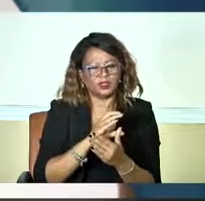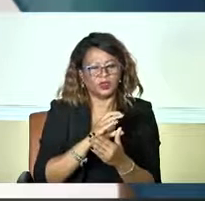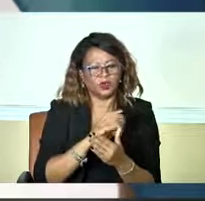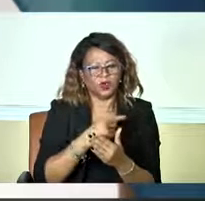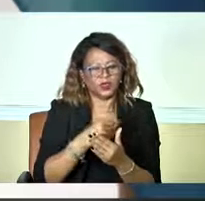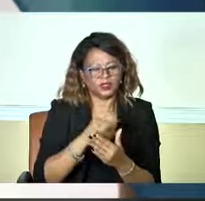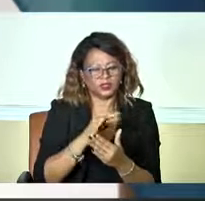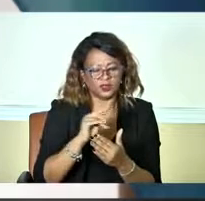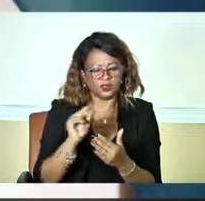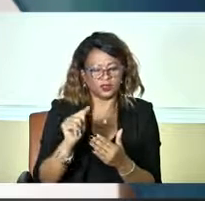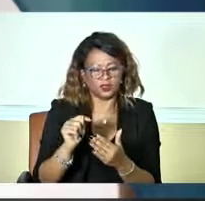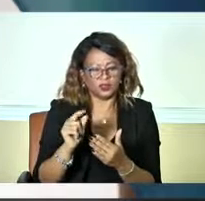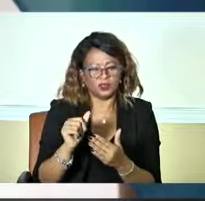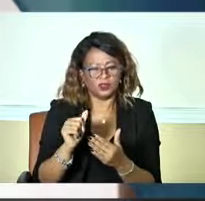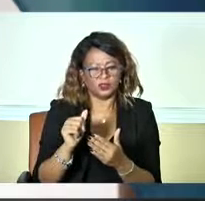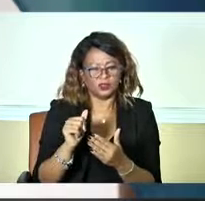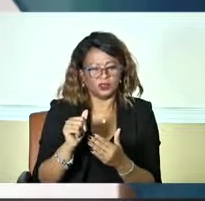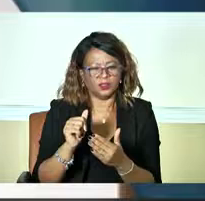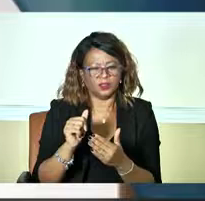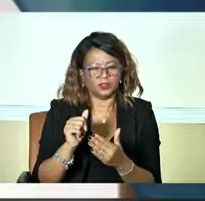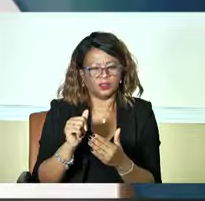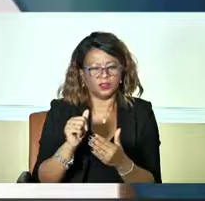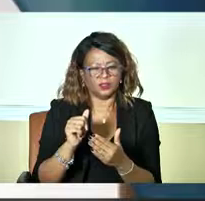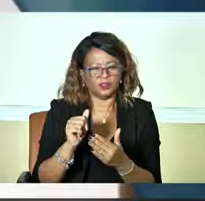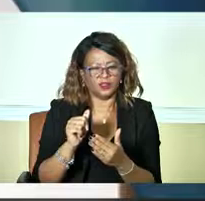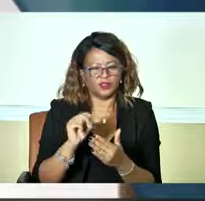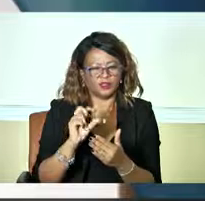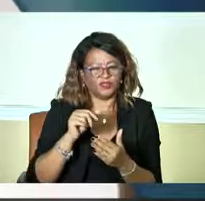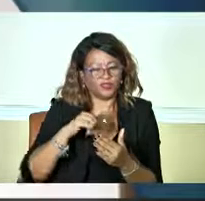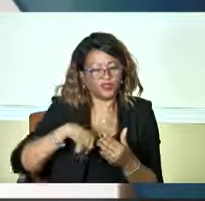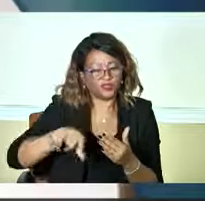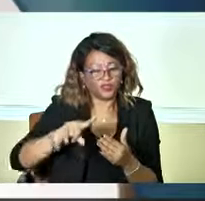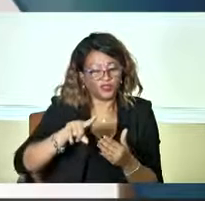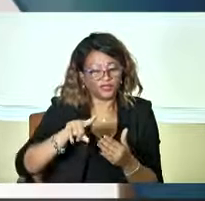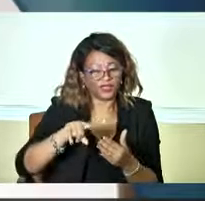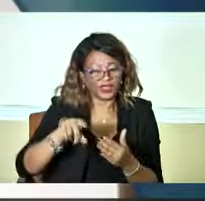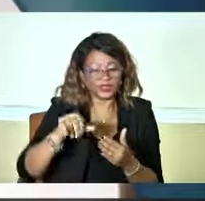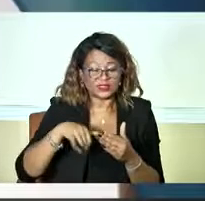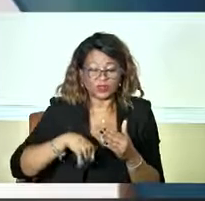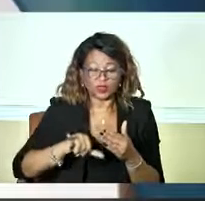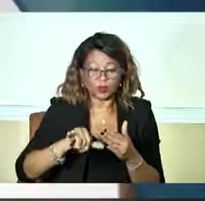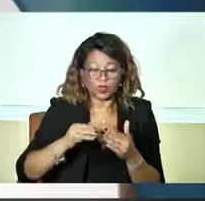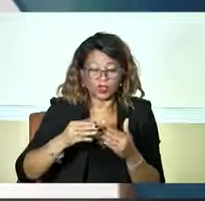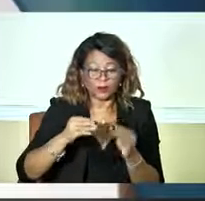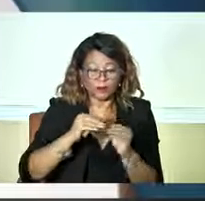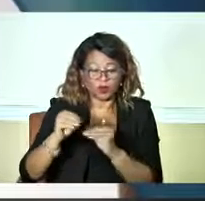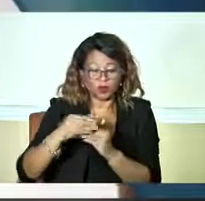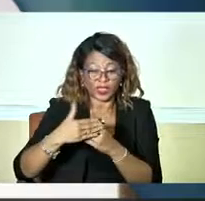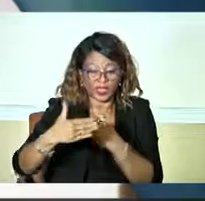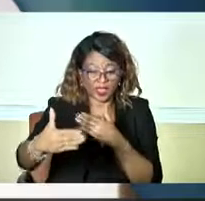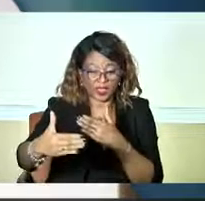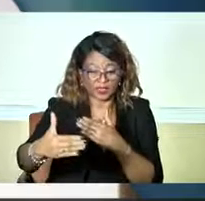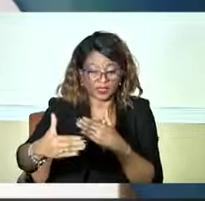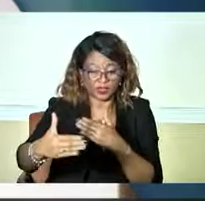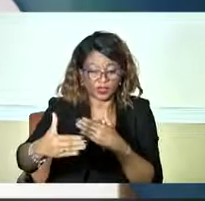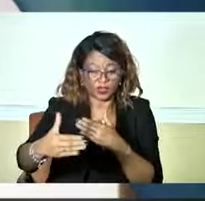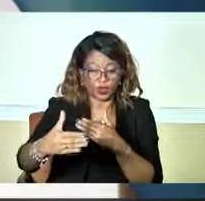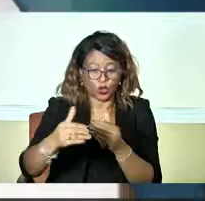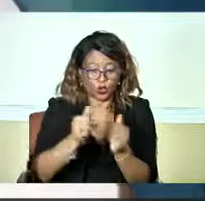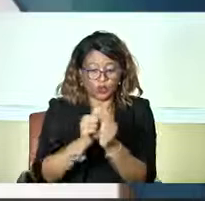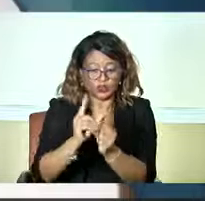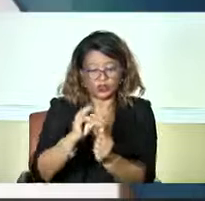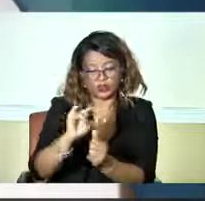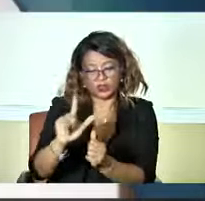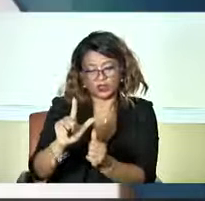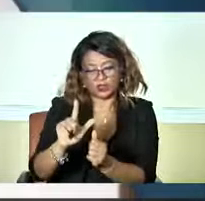Holistica, indicated that they are still wanting to move ahead with this deal. They